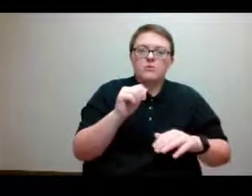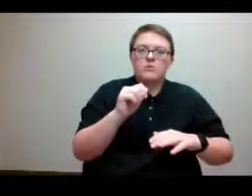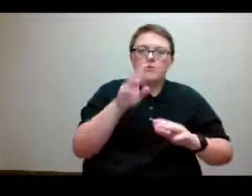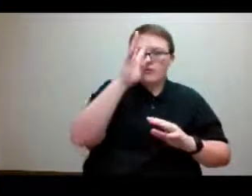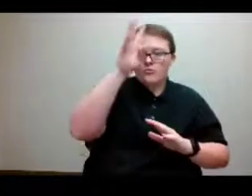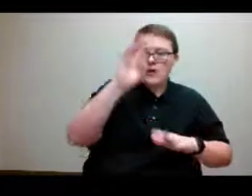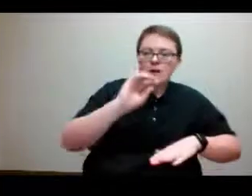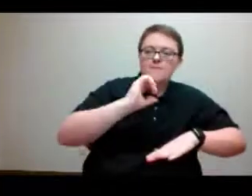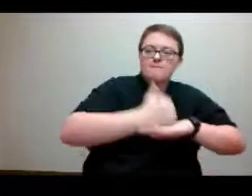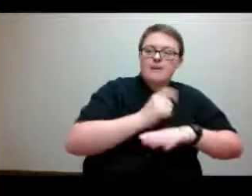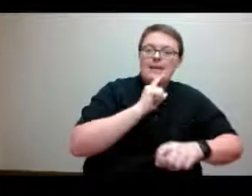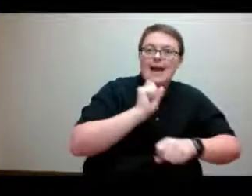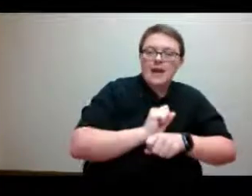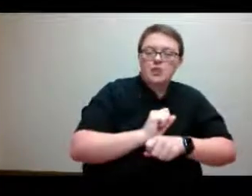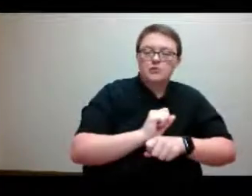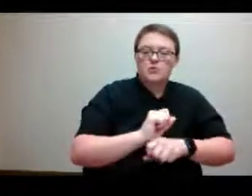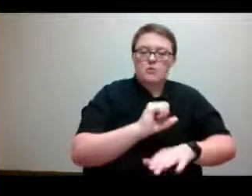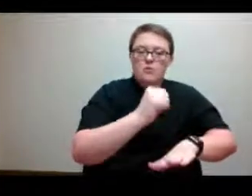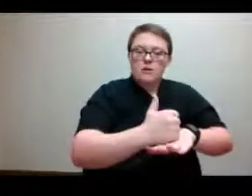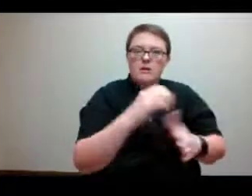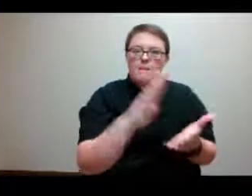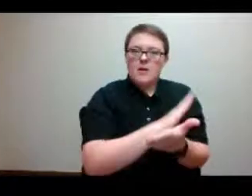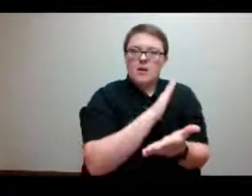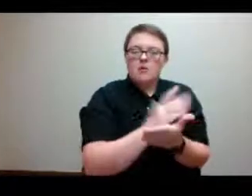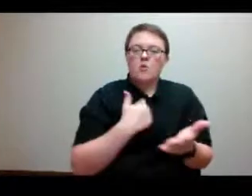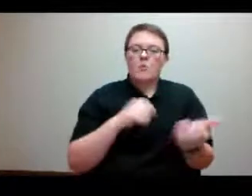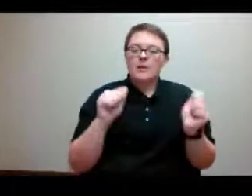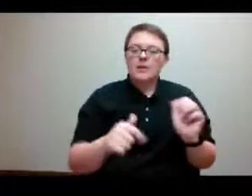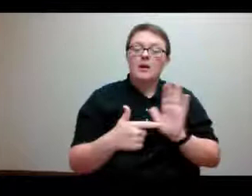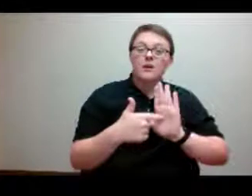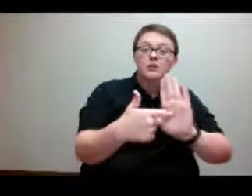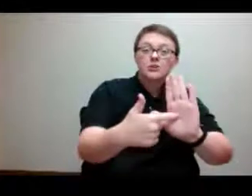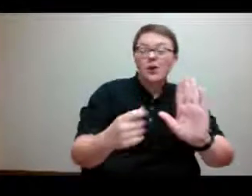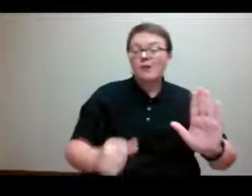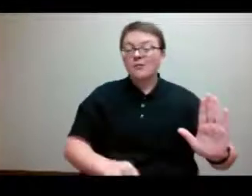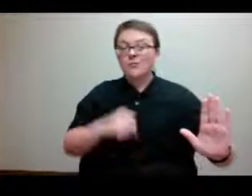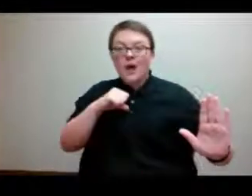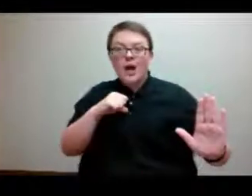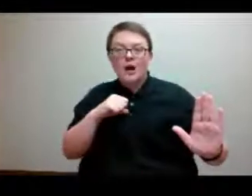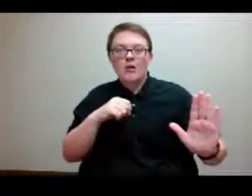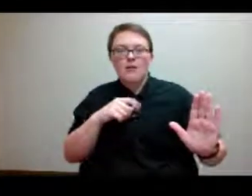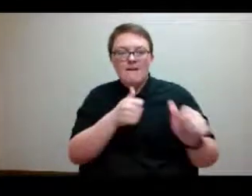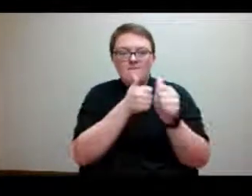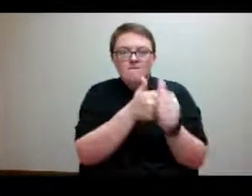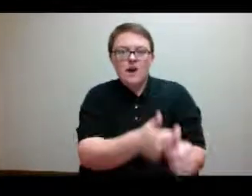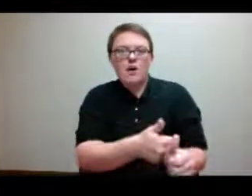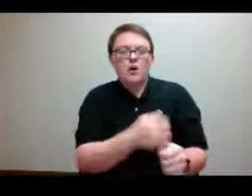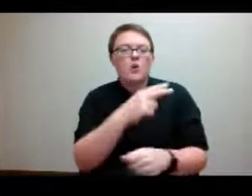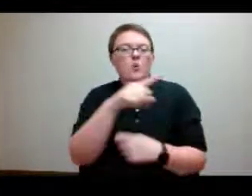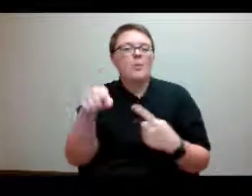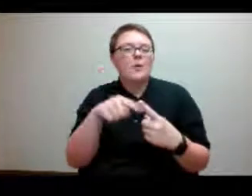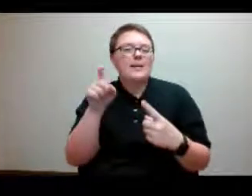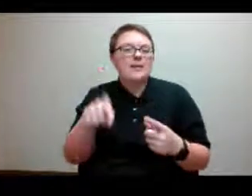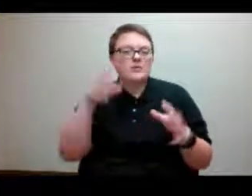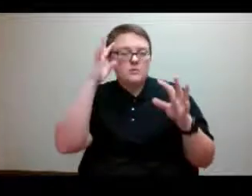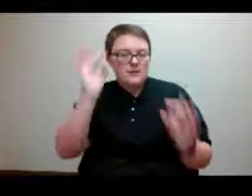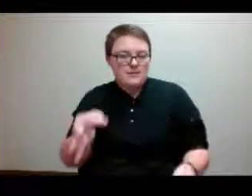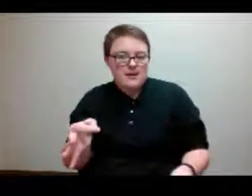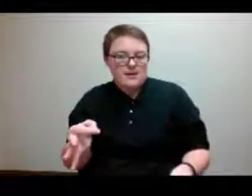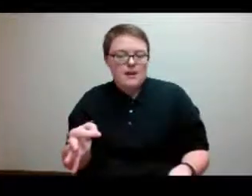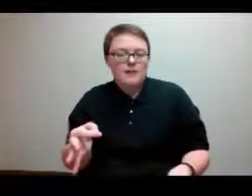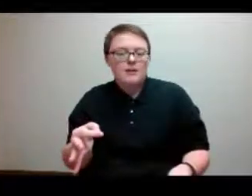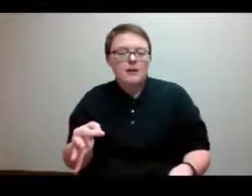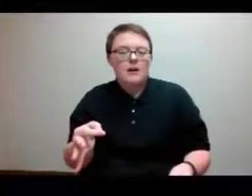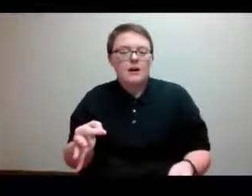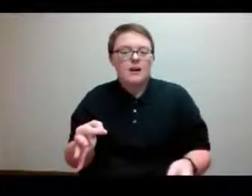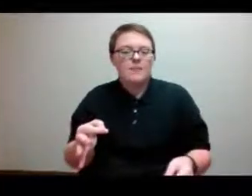be first class and something we can be proud of, use to guide our decisions, as well as we're going to have some pieces to that are